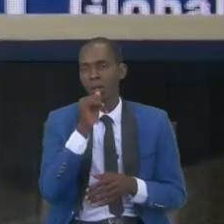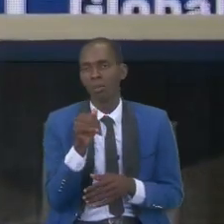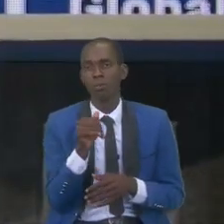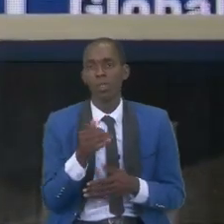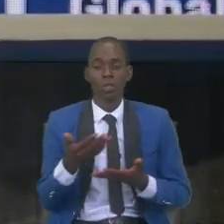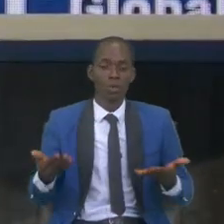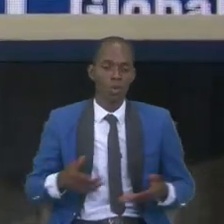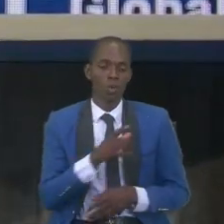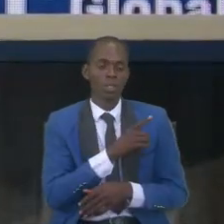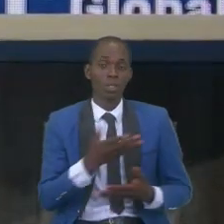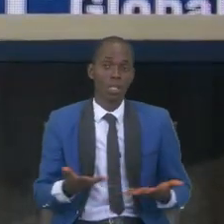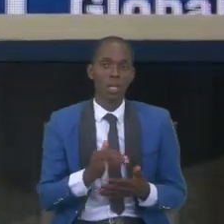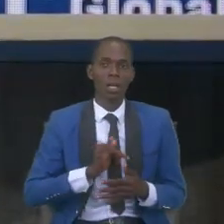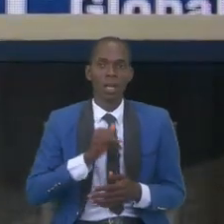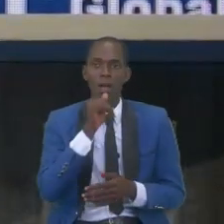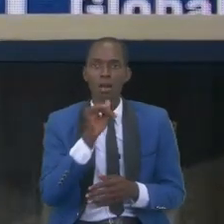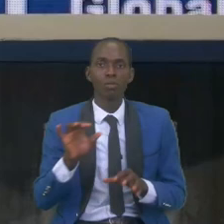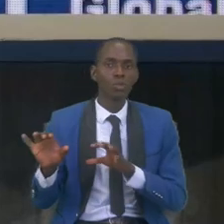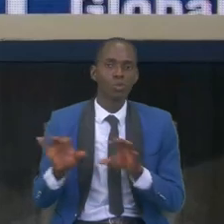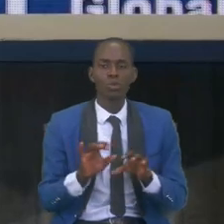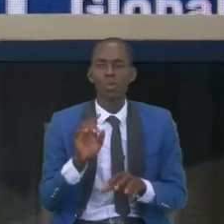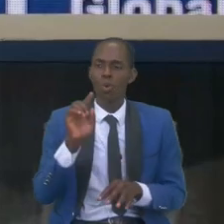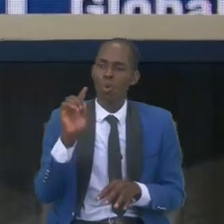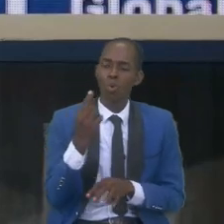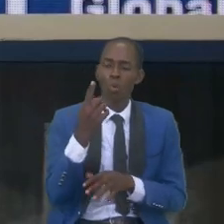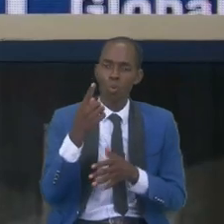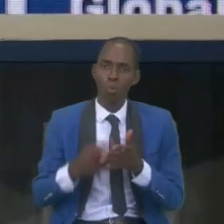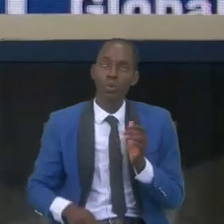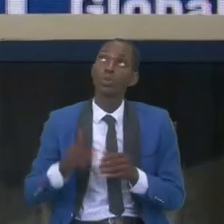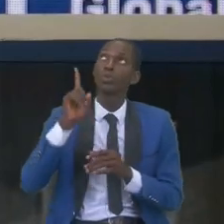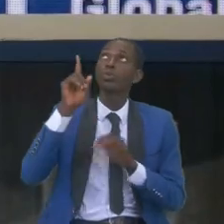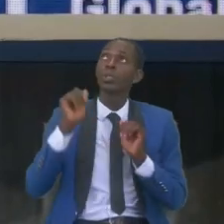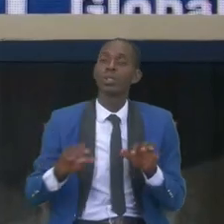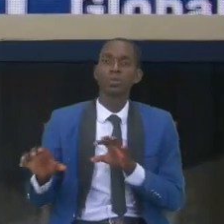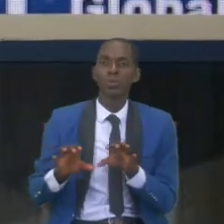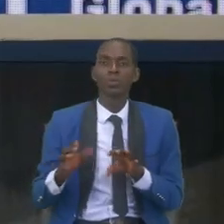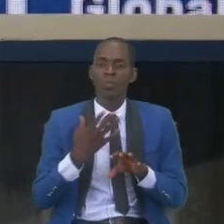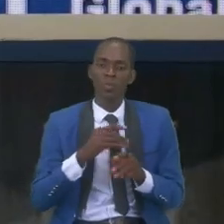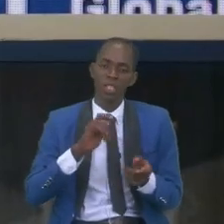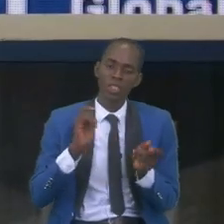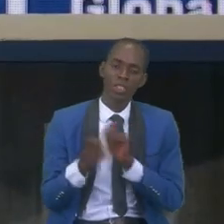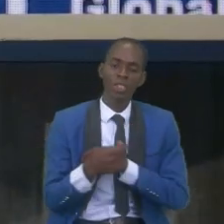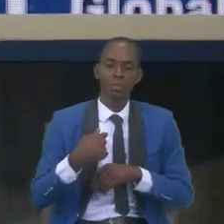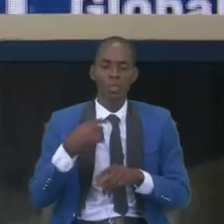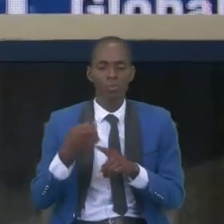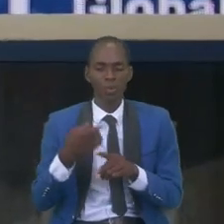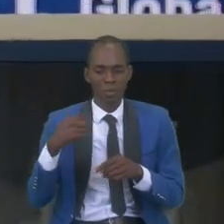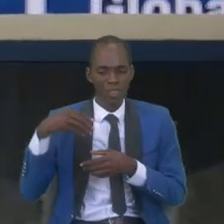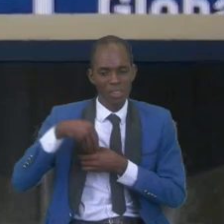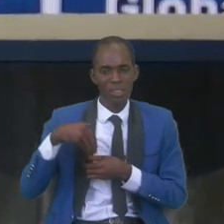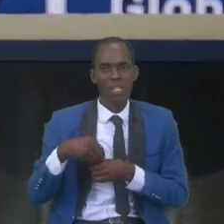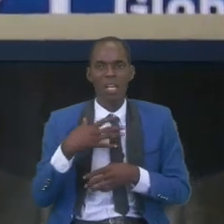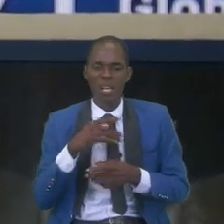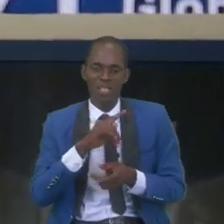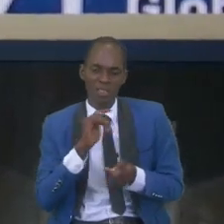here I am. Do only what you can do. And change me from the inside. And transform me